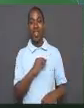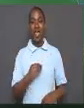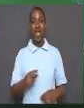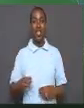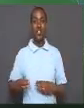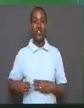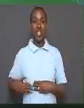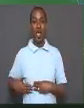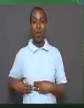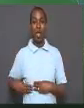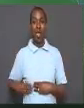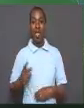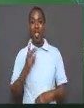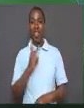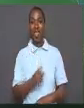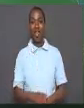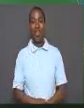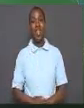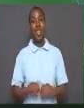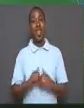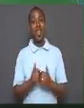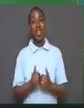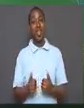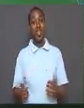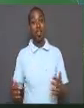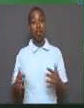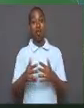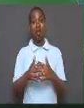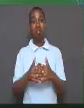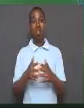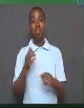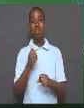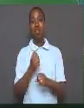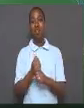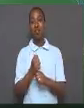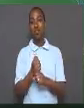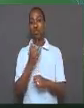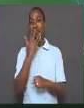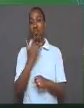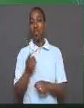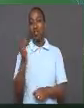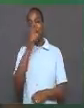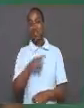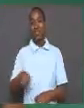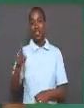lungs, and how they work together to circulate the blood through the body.